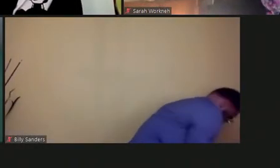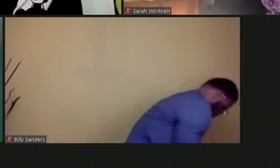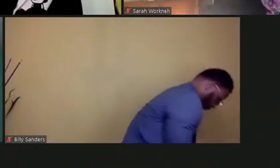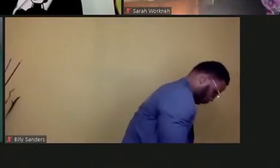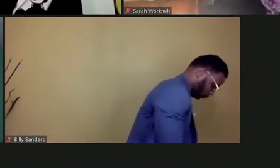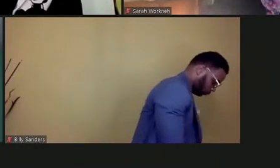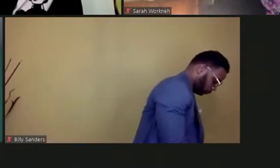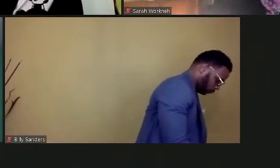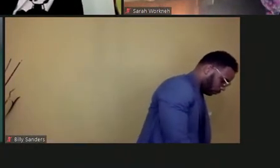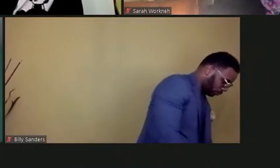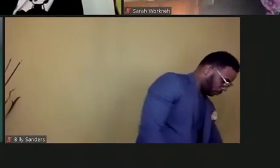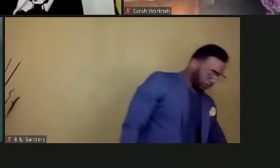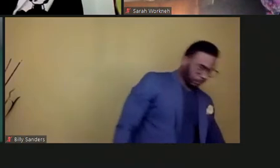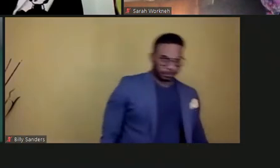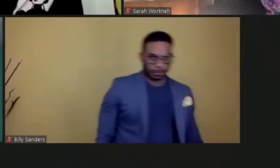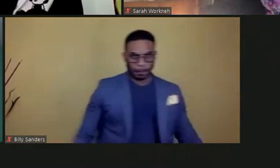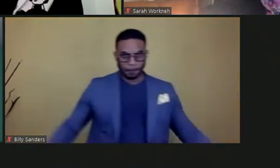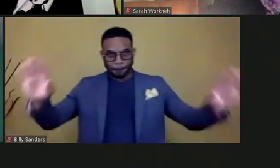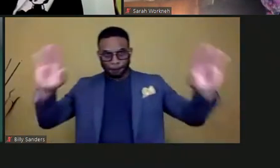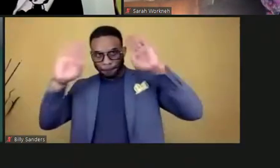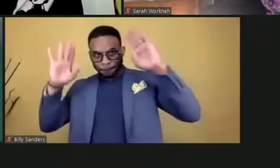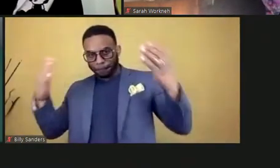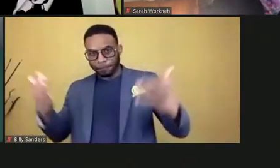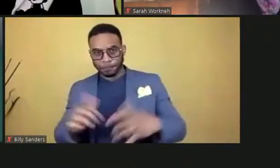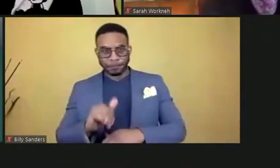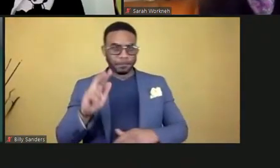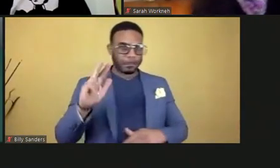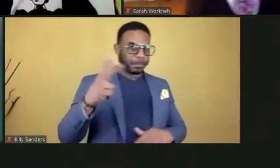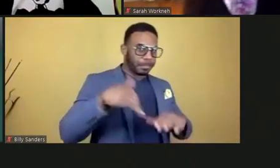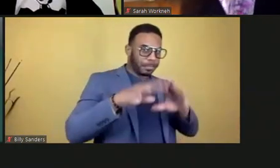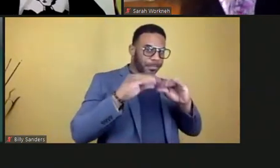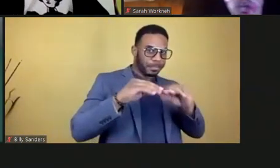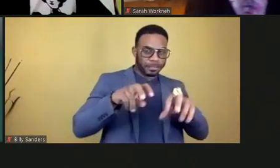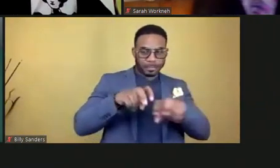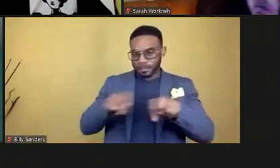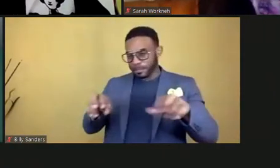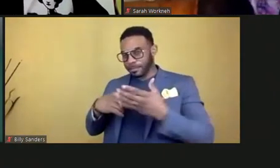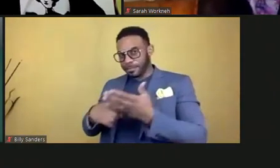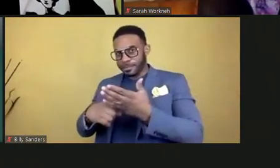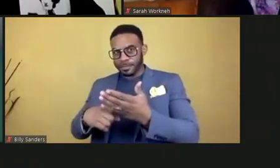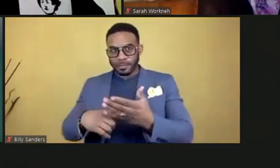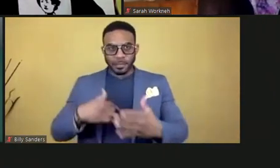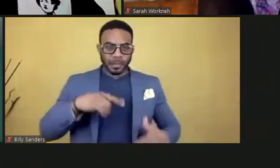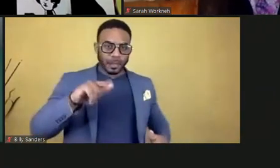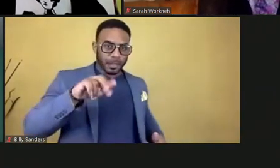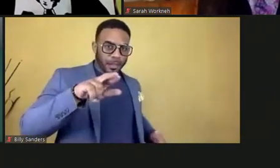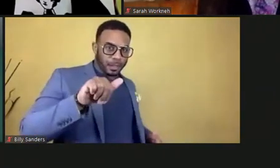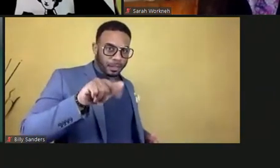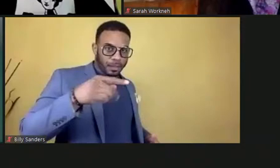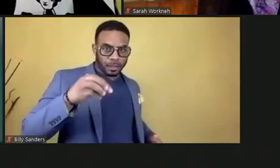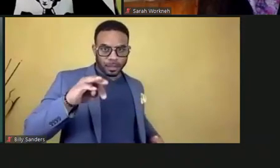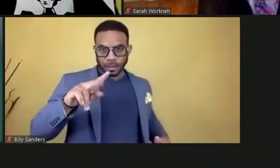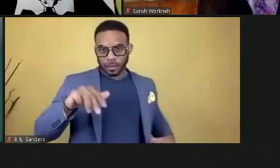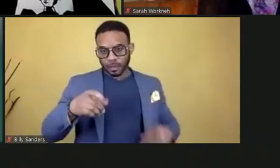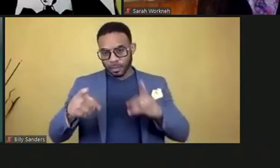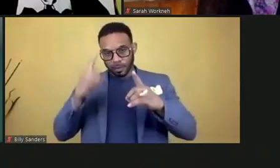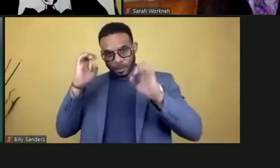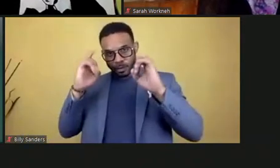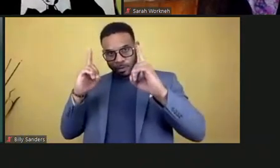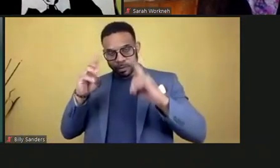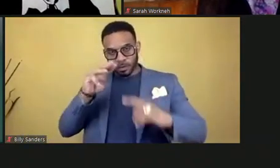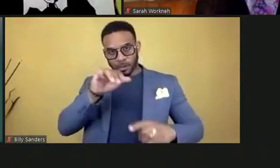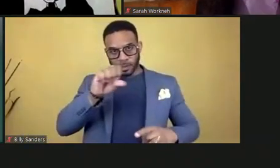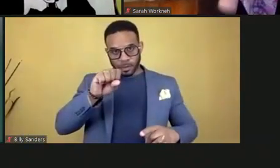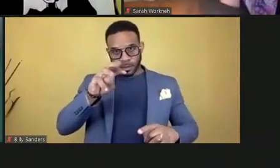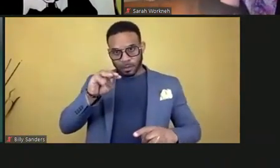everyone. I'd like to welcome you to our third in-session panel discussion. I'm Laura Thompson, Director of Education at Mass